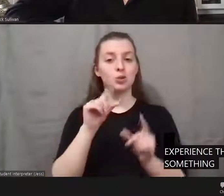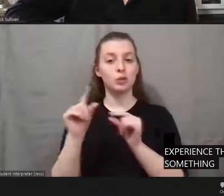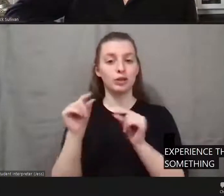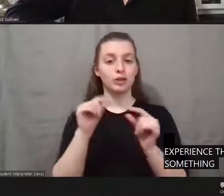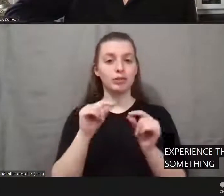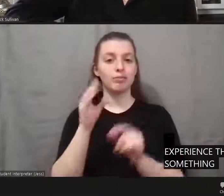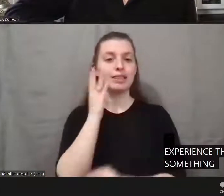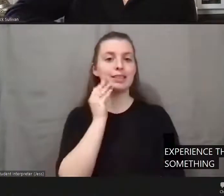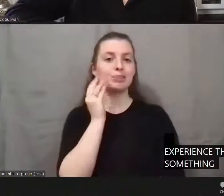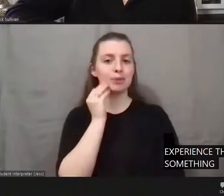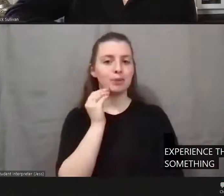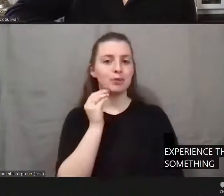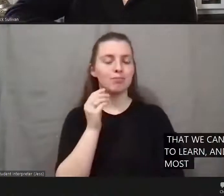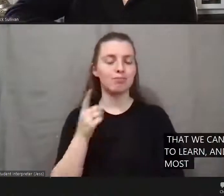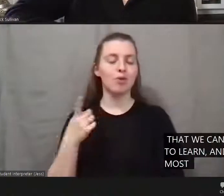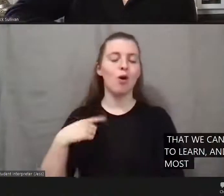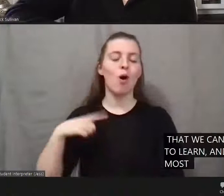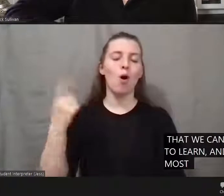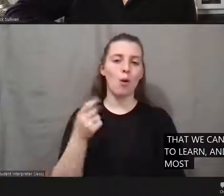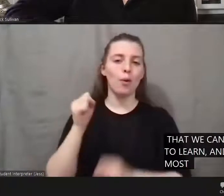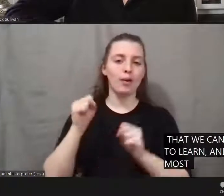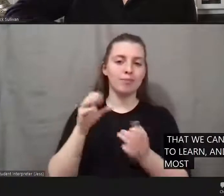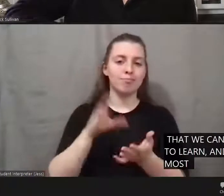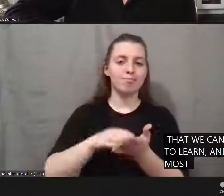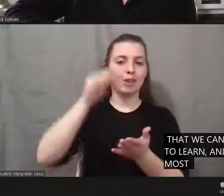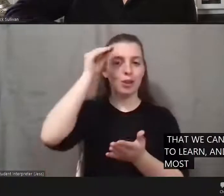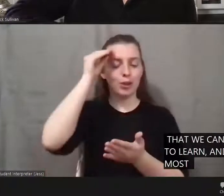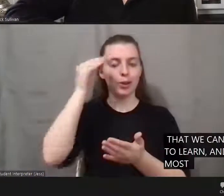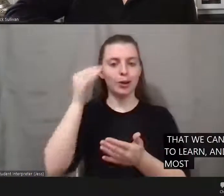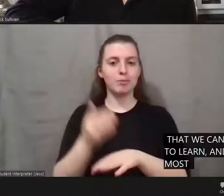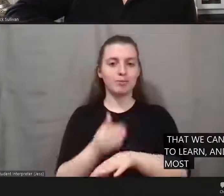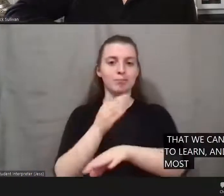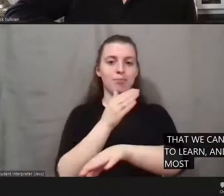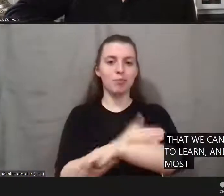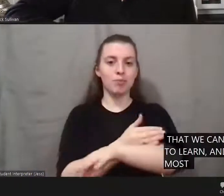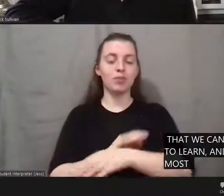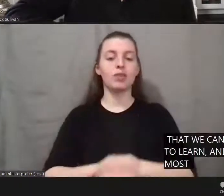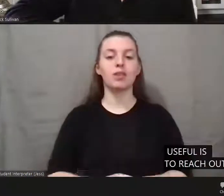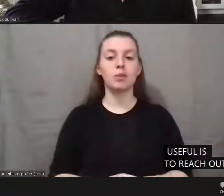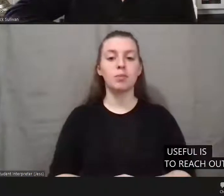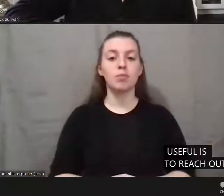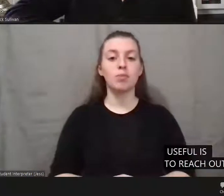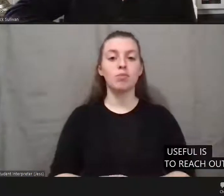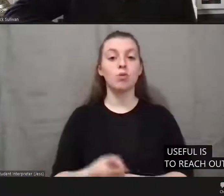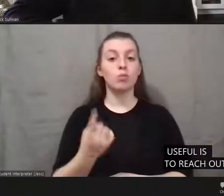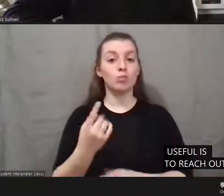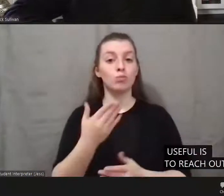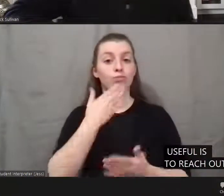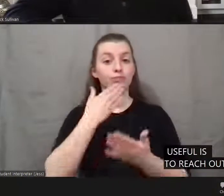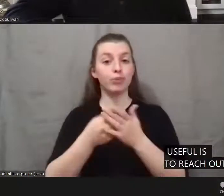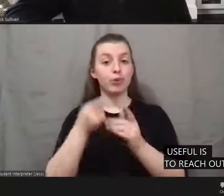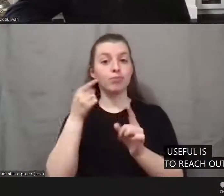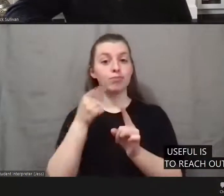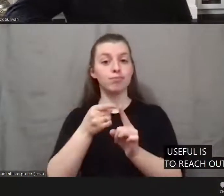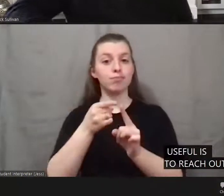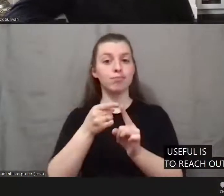been finding most useful is to reach out to people who have disabilities and to have them let us know what it is that we're